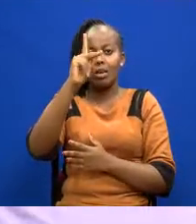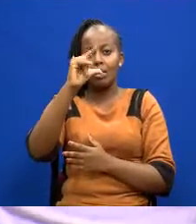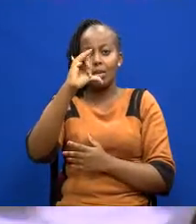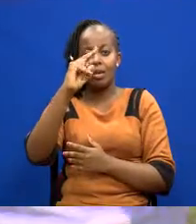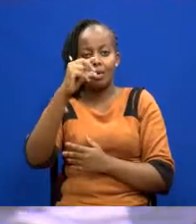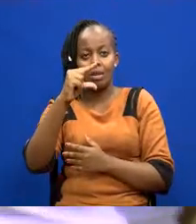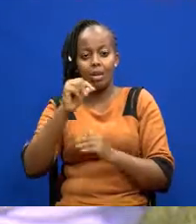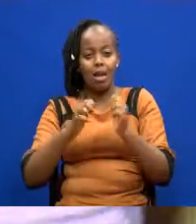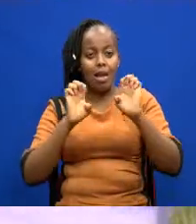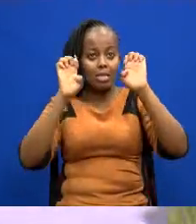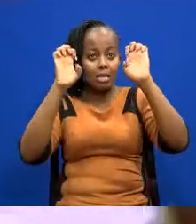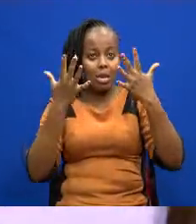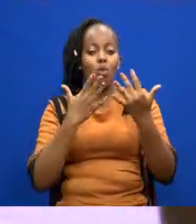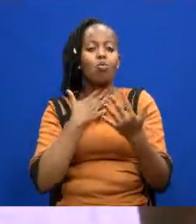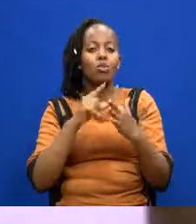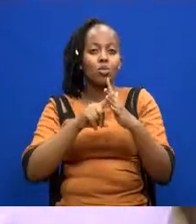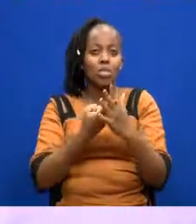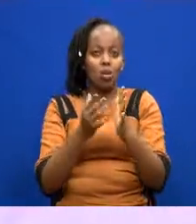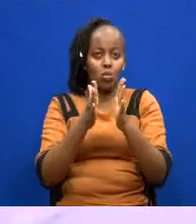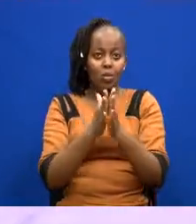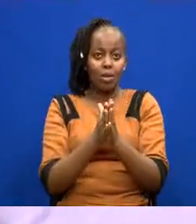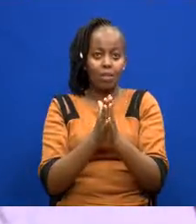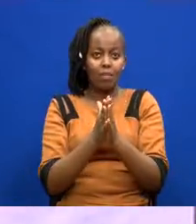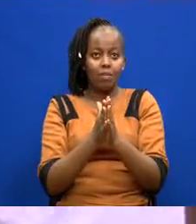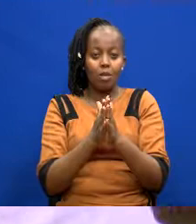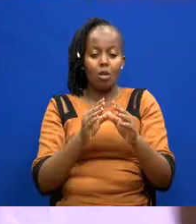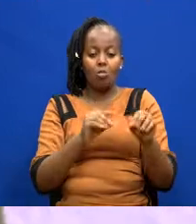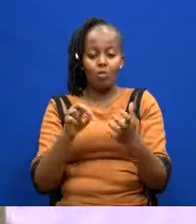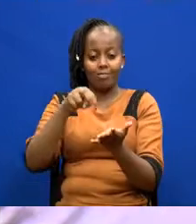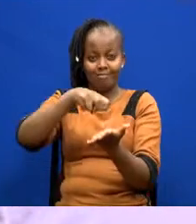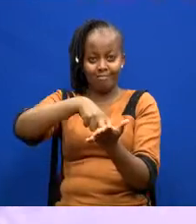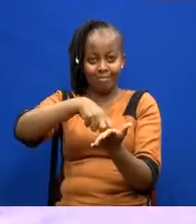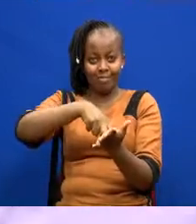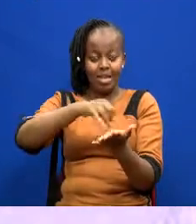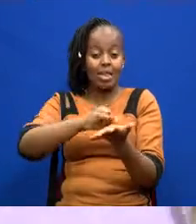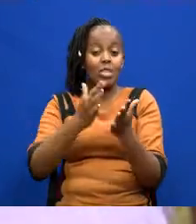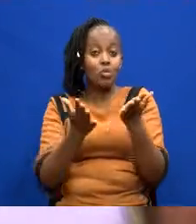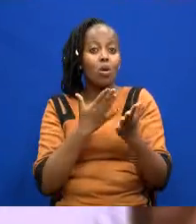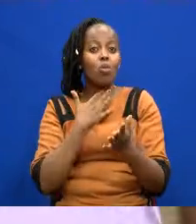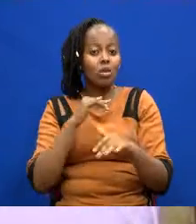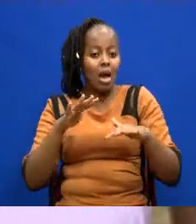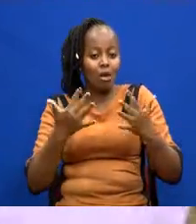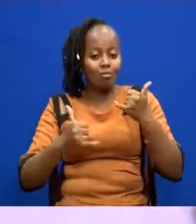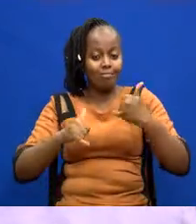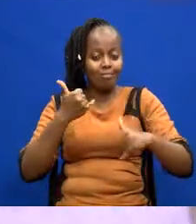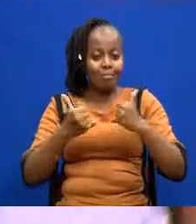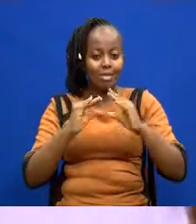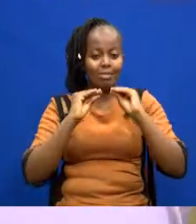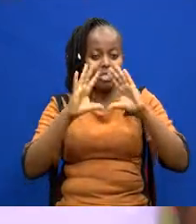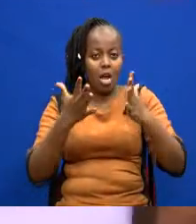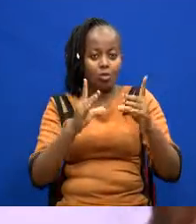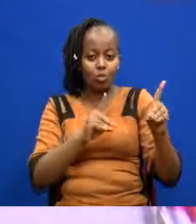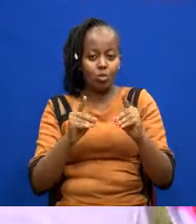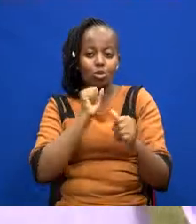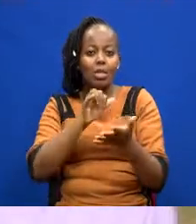technique. We are going to start tackling with going on our knees. That is where you want to start your players from, so